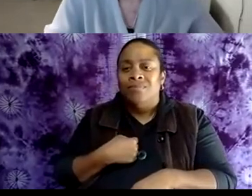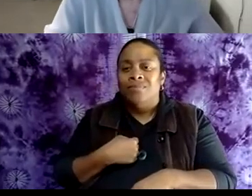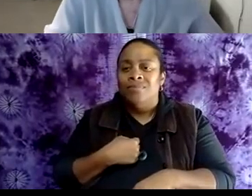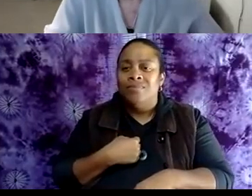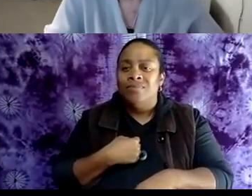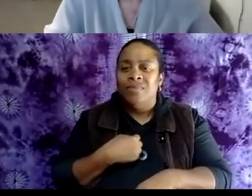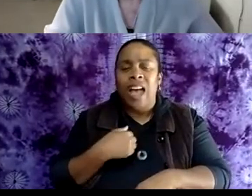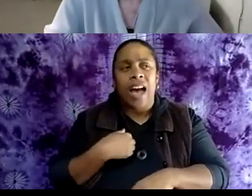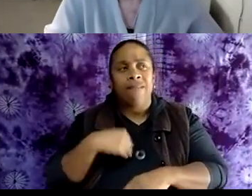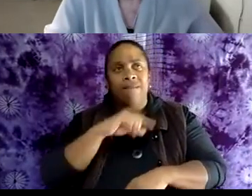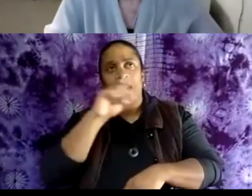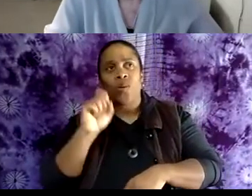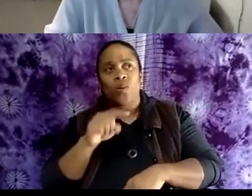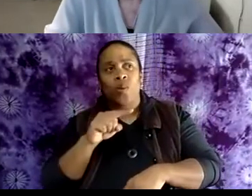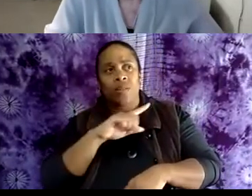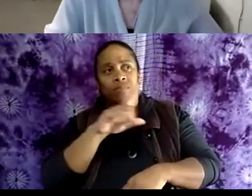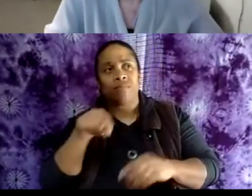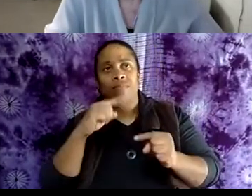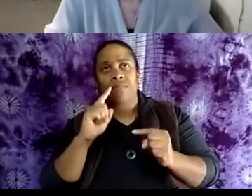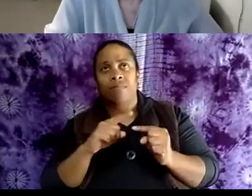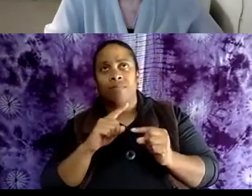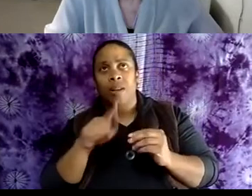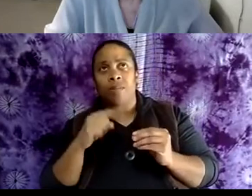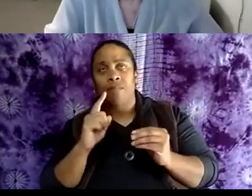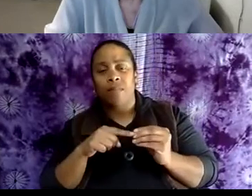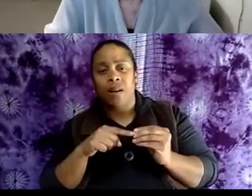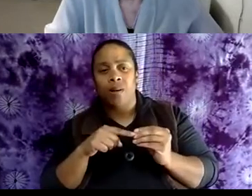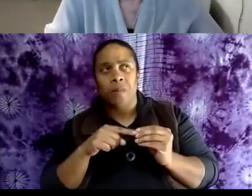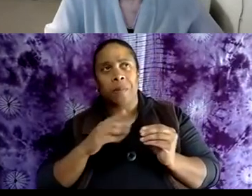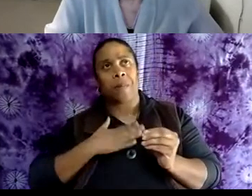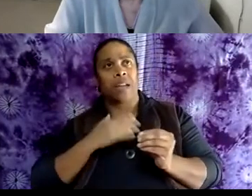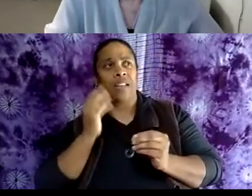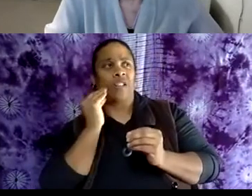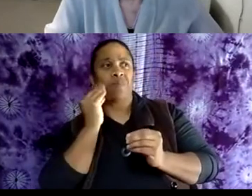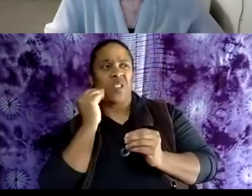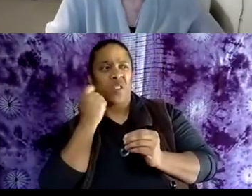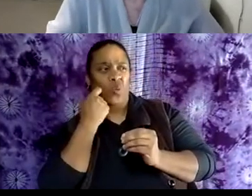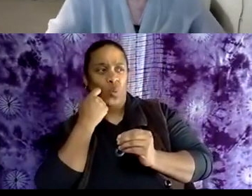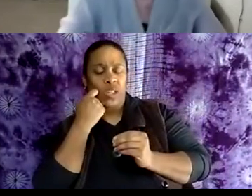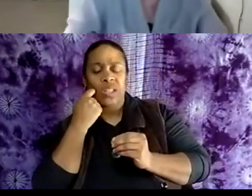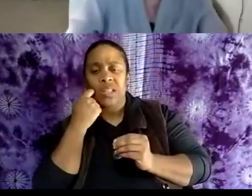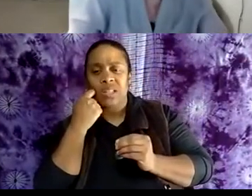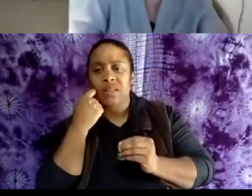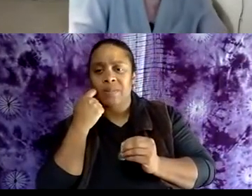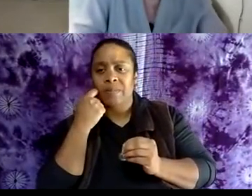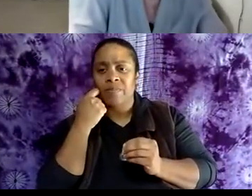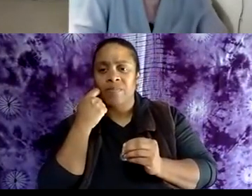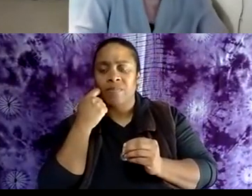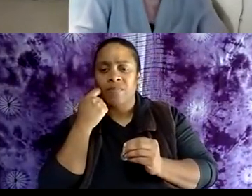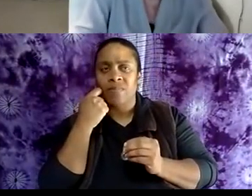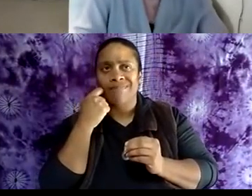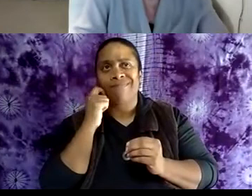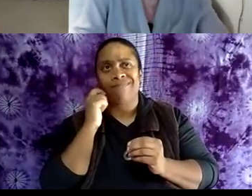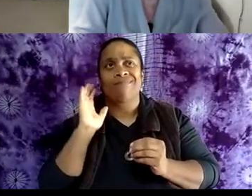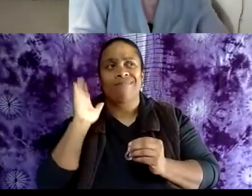I have a question about an experience I had some time